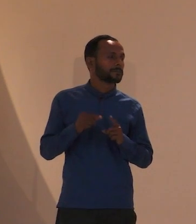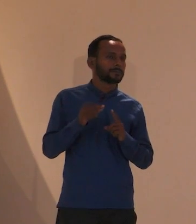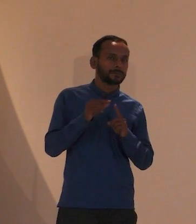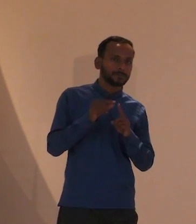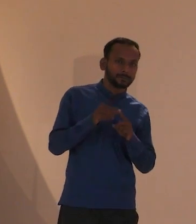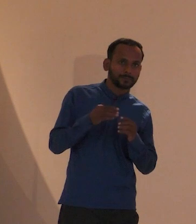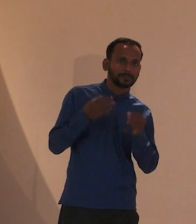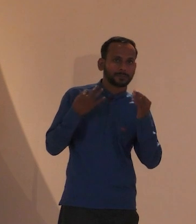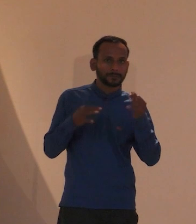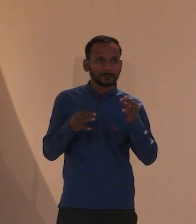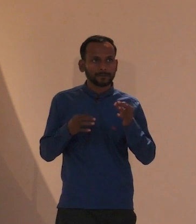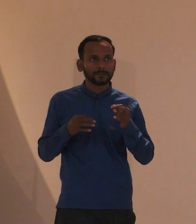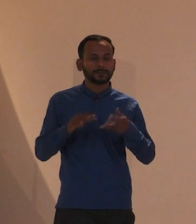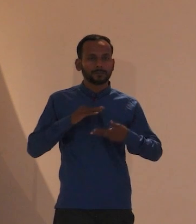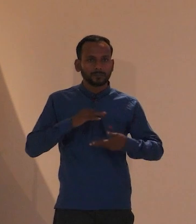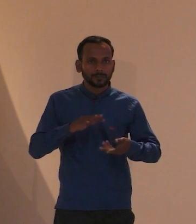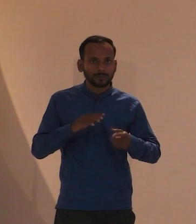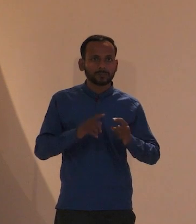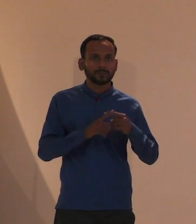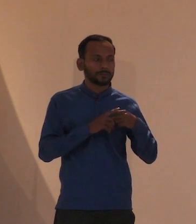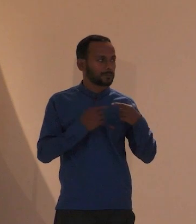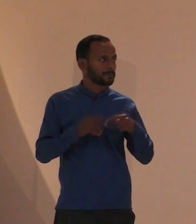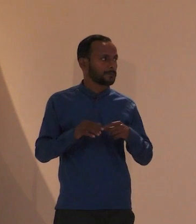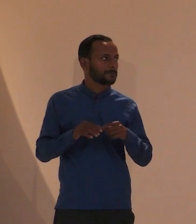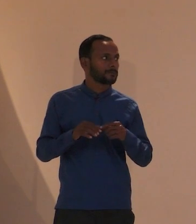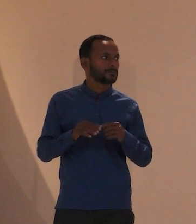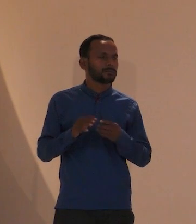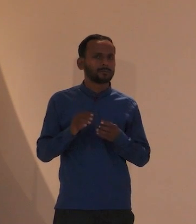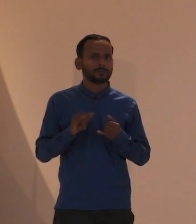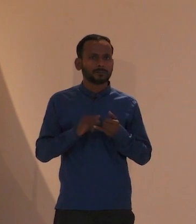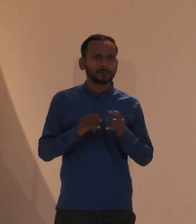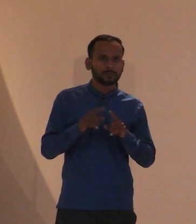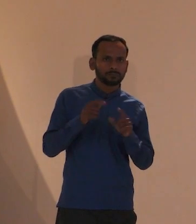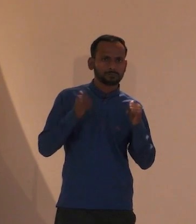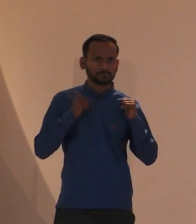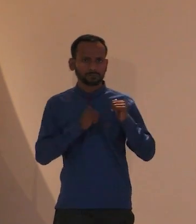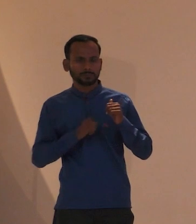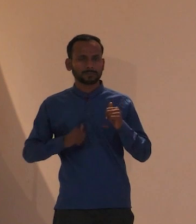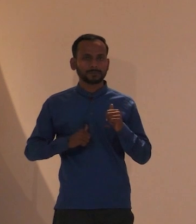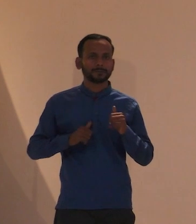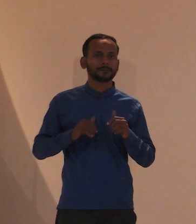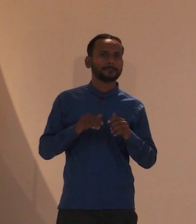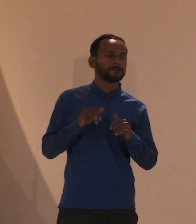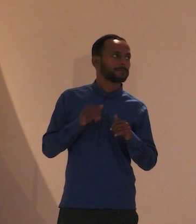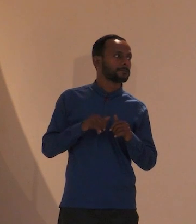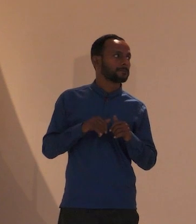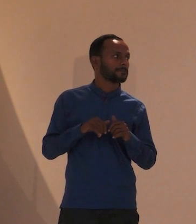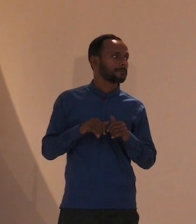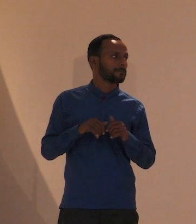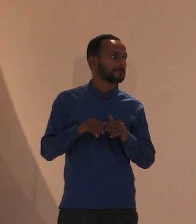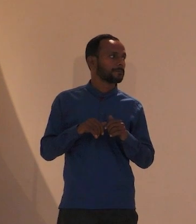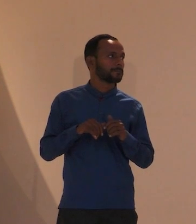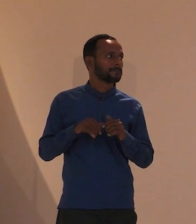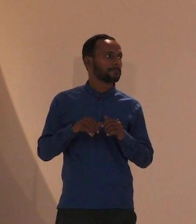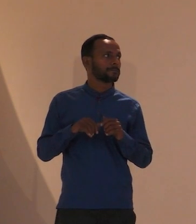Virgin and Child. It's done in the Mughal miniature style, and it's got a multi-layered frame. And the